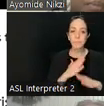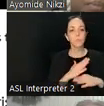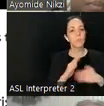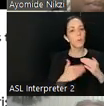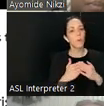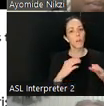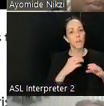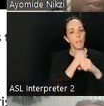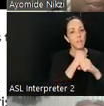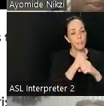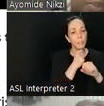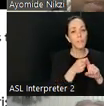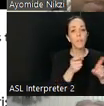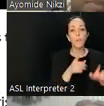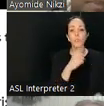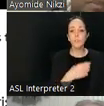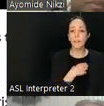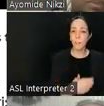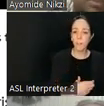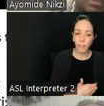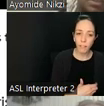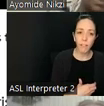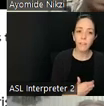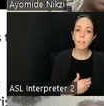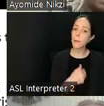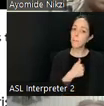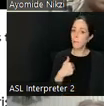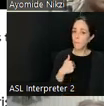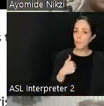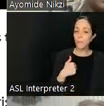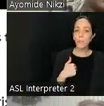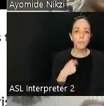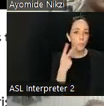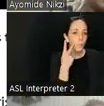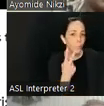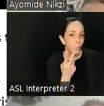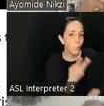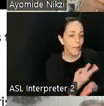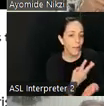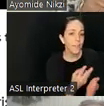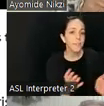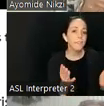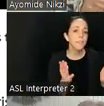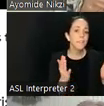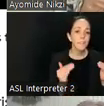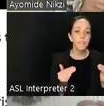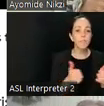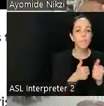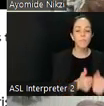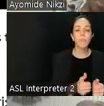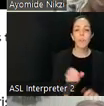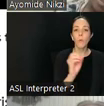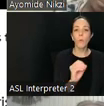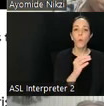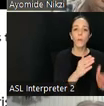complainants, members, or witnesses consistent with the requirements of open Oregon public records law,